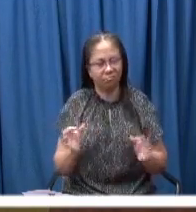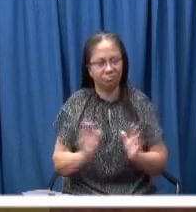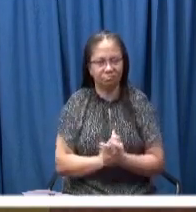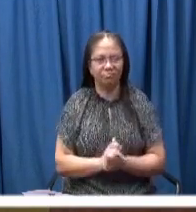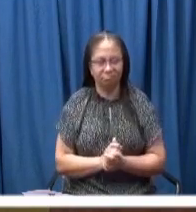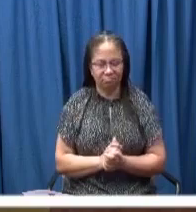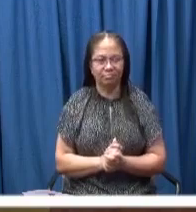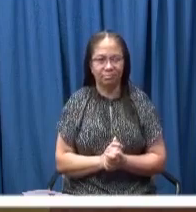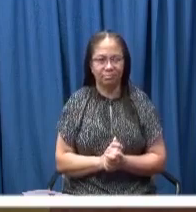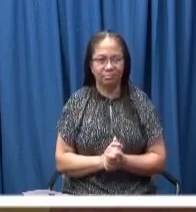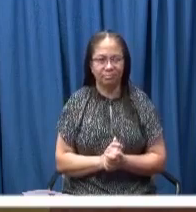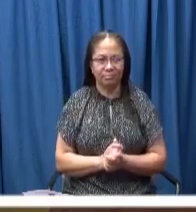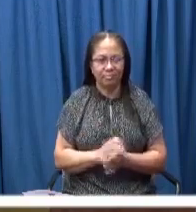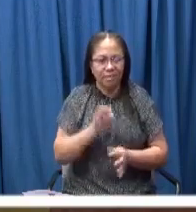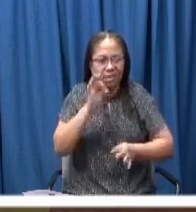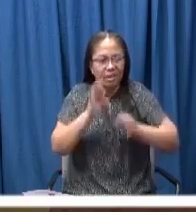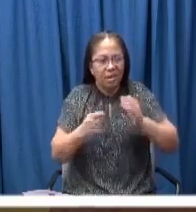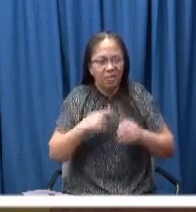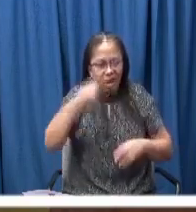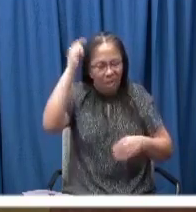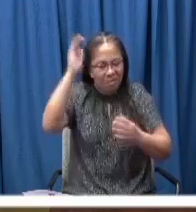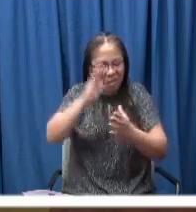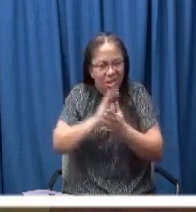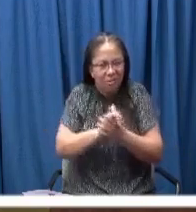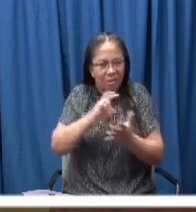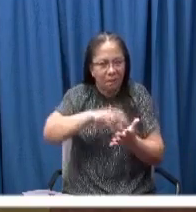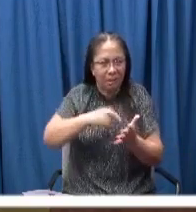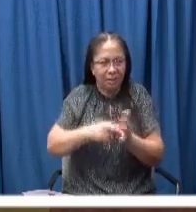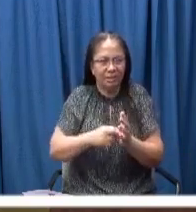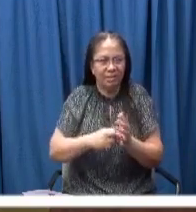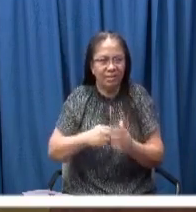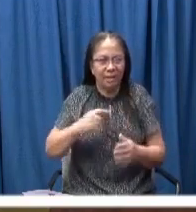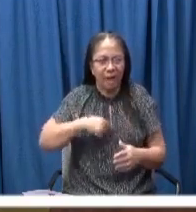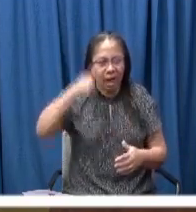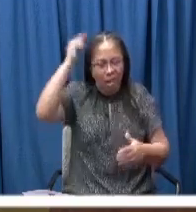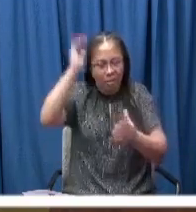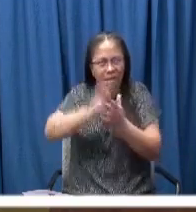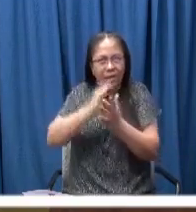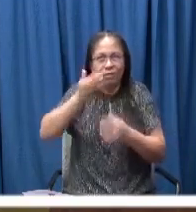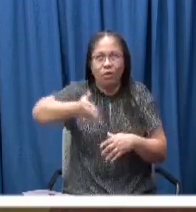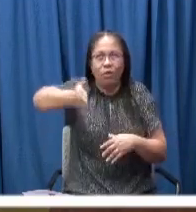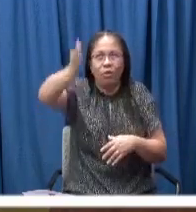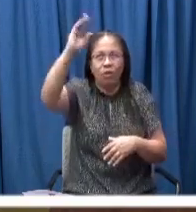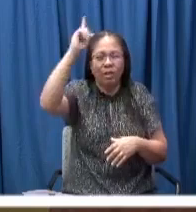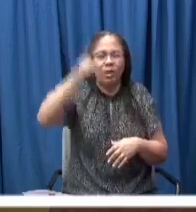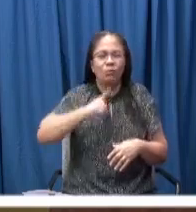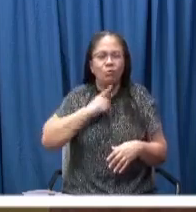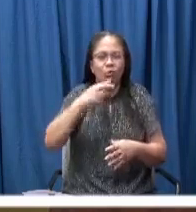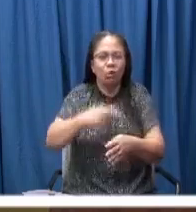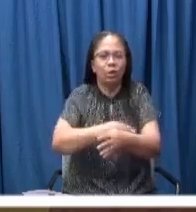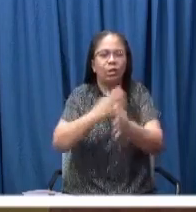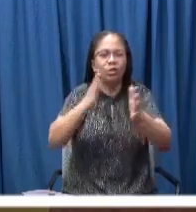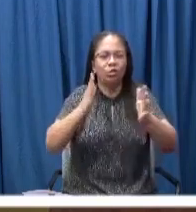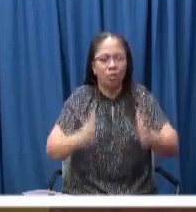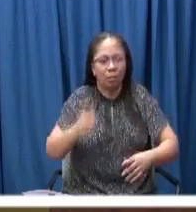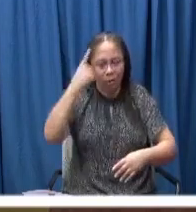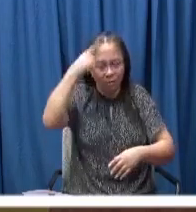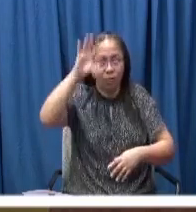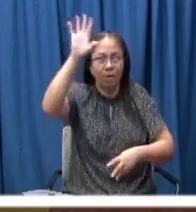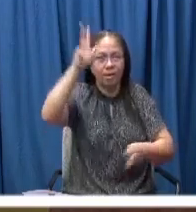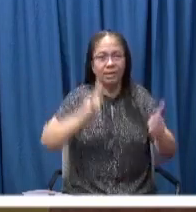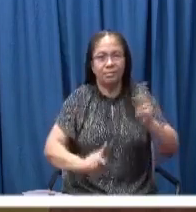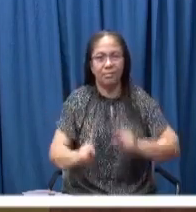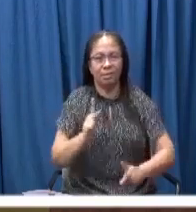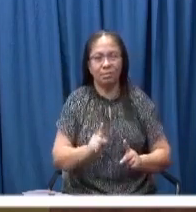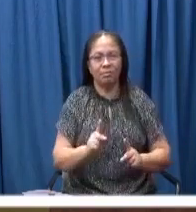To believe that is to believe in a God who shepherds his people. And